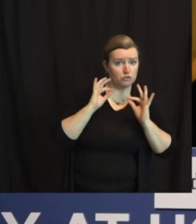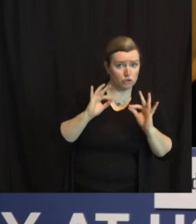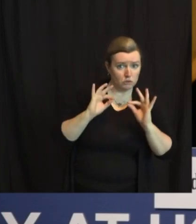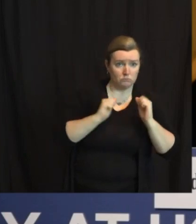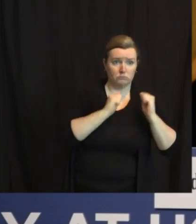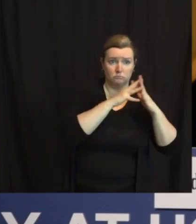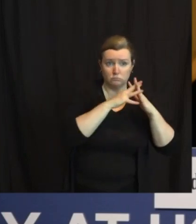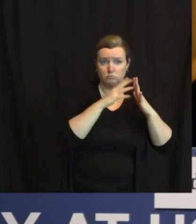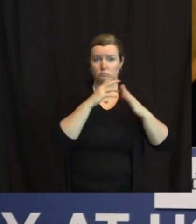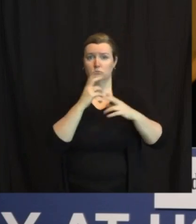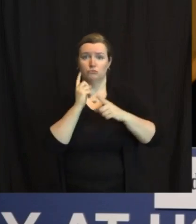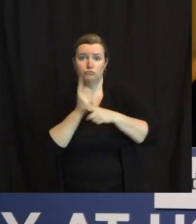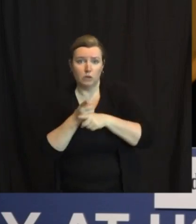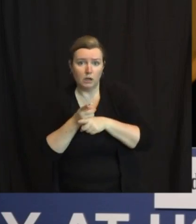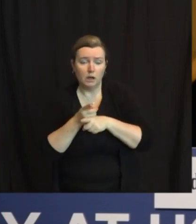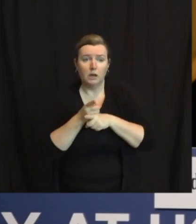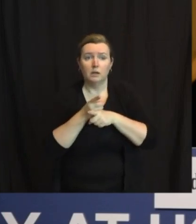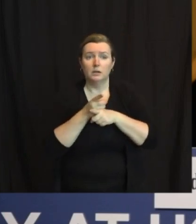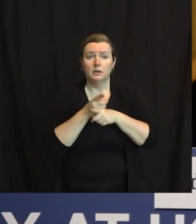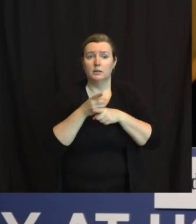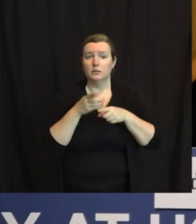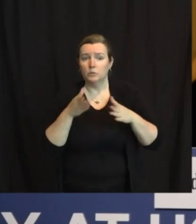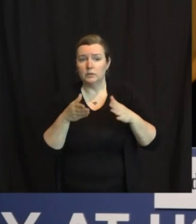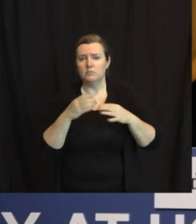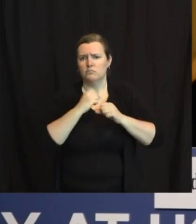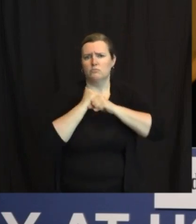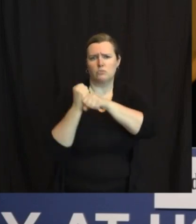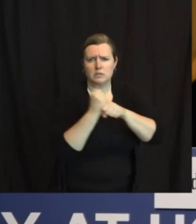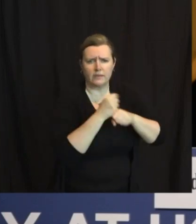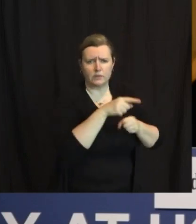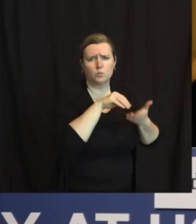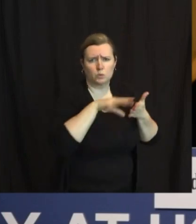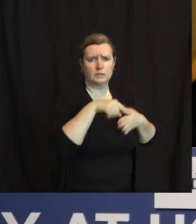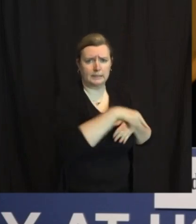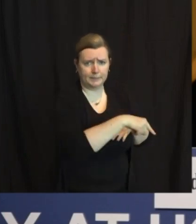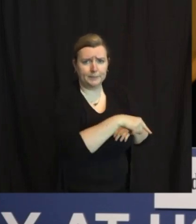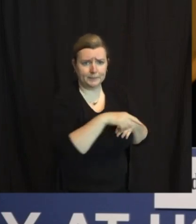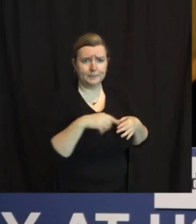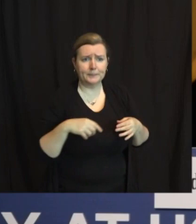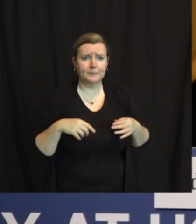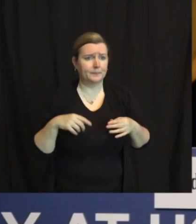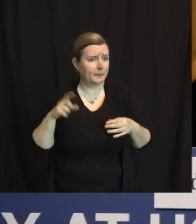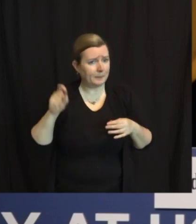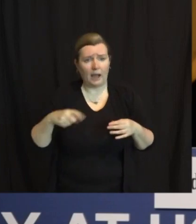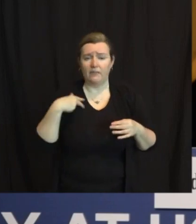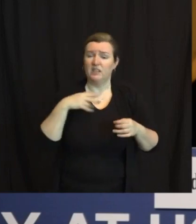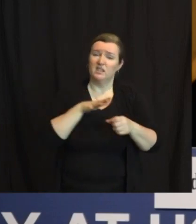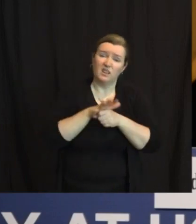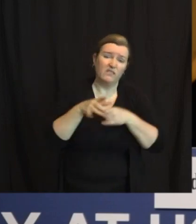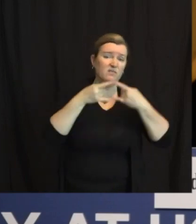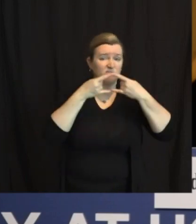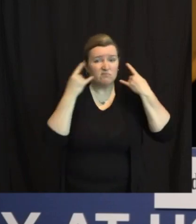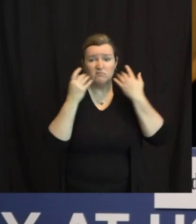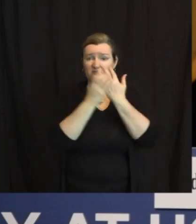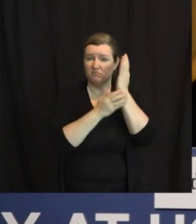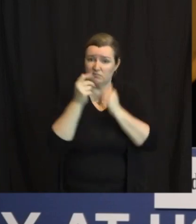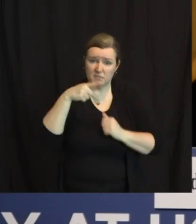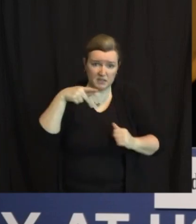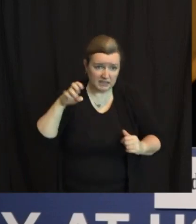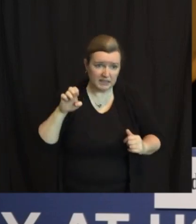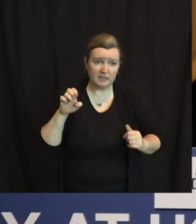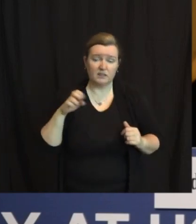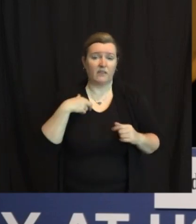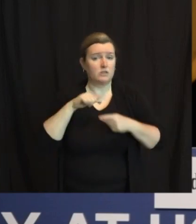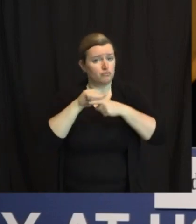to ensure student safety and well-being, such as adequate PPE, training and education, and, if